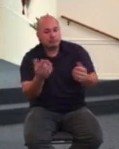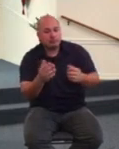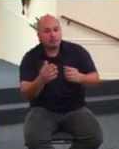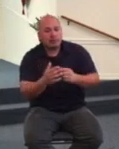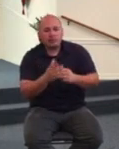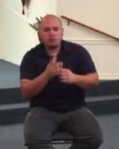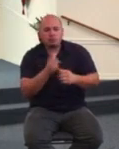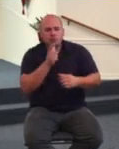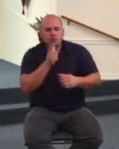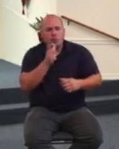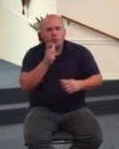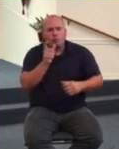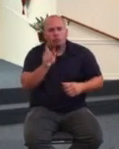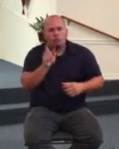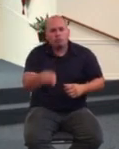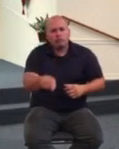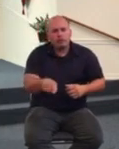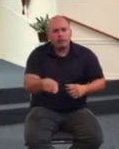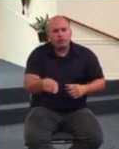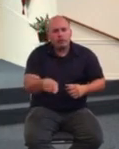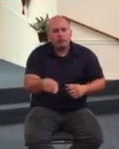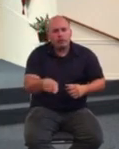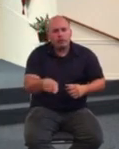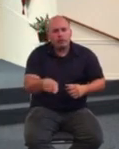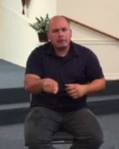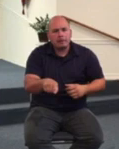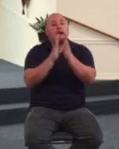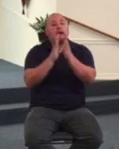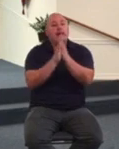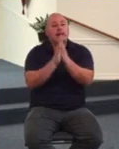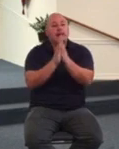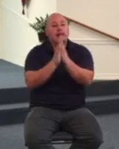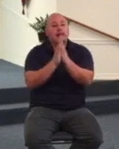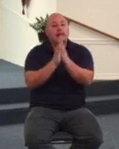to others as you would have them do to you.